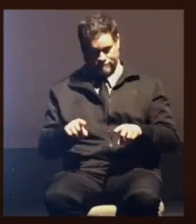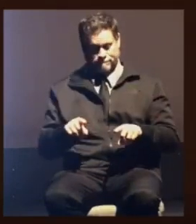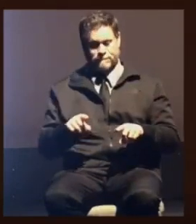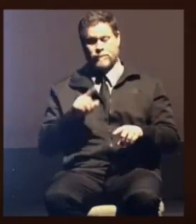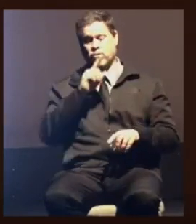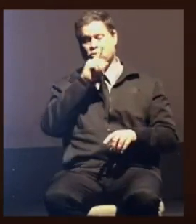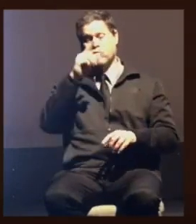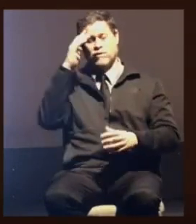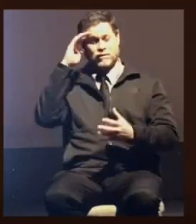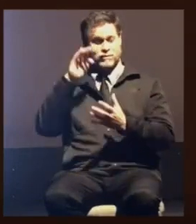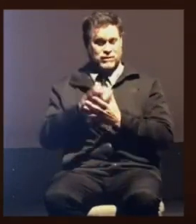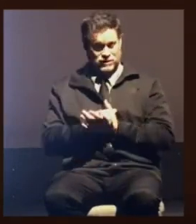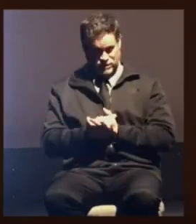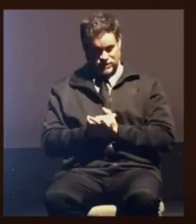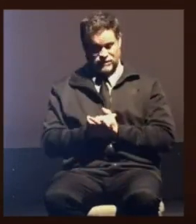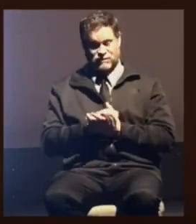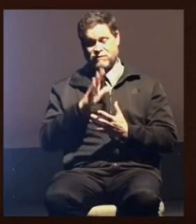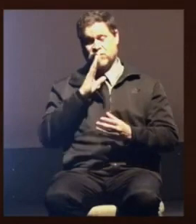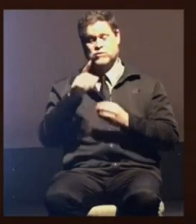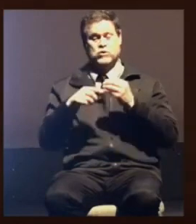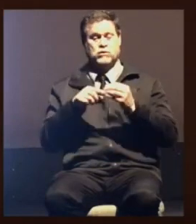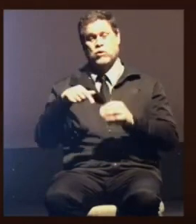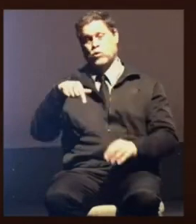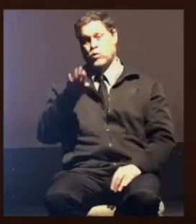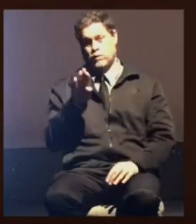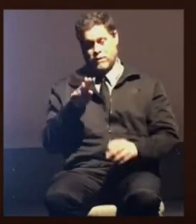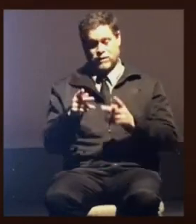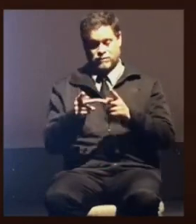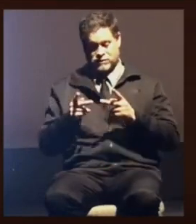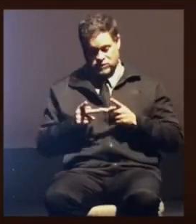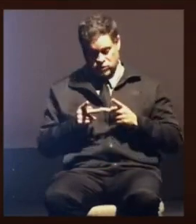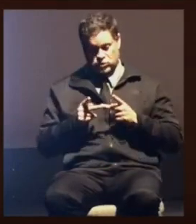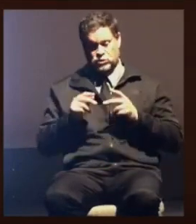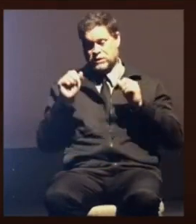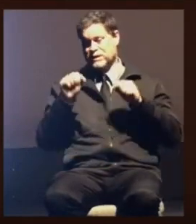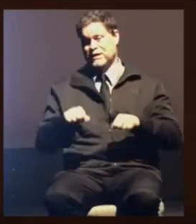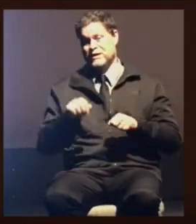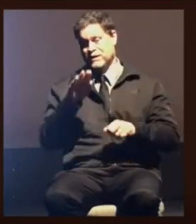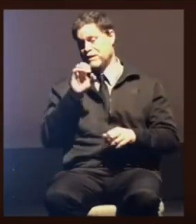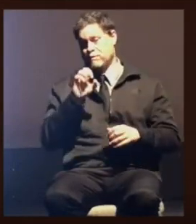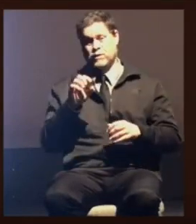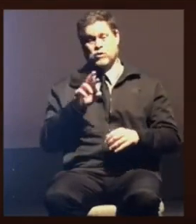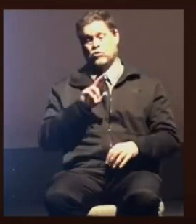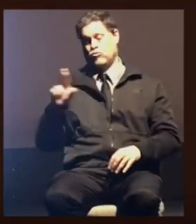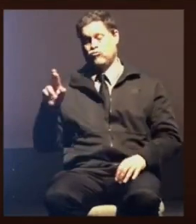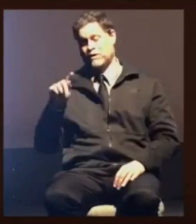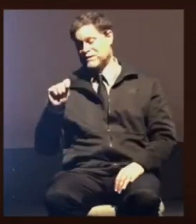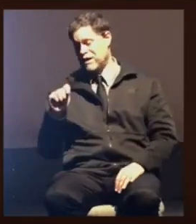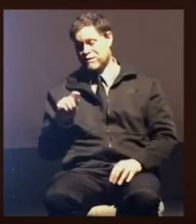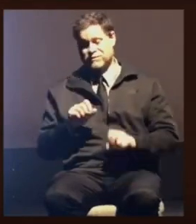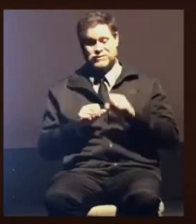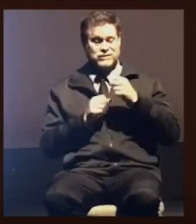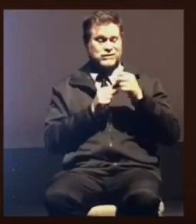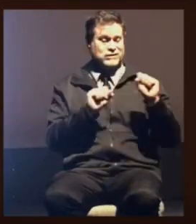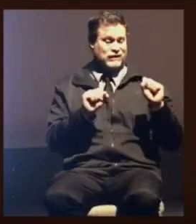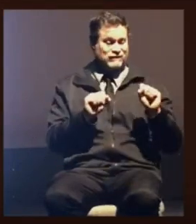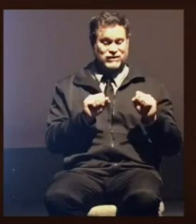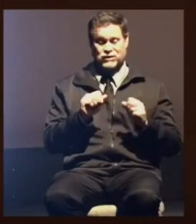really believe, and I talk about a quarterback position, but it could be your right tackle, it could be a safety, it